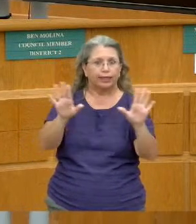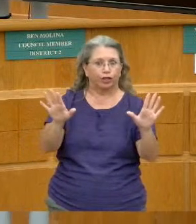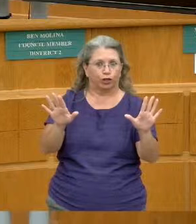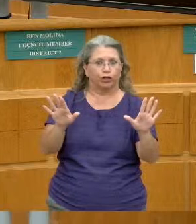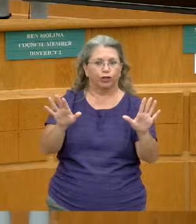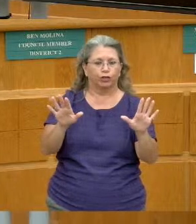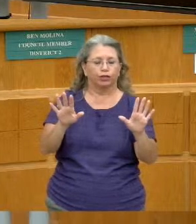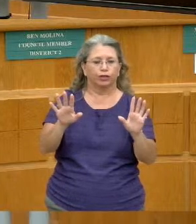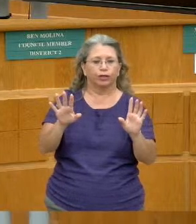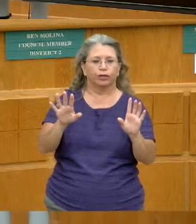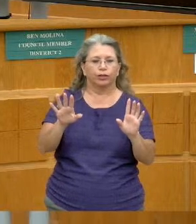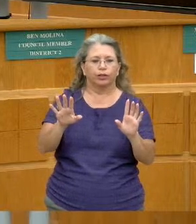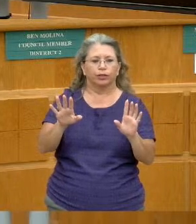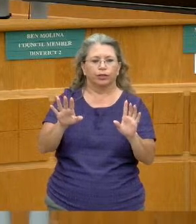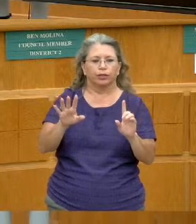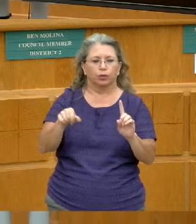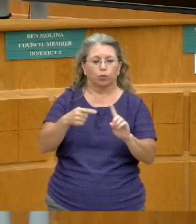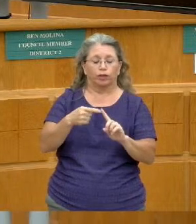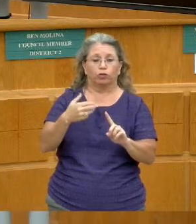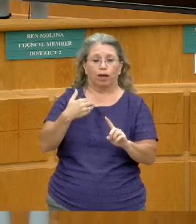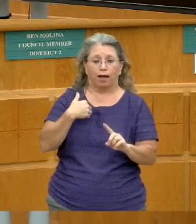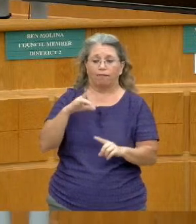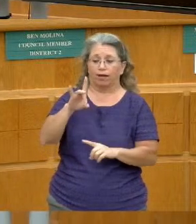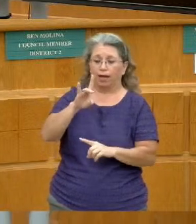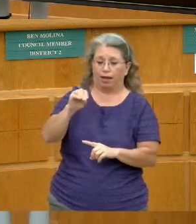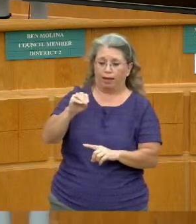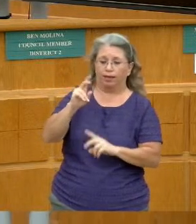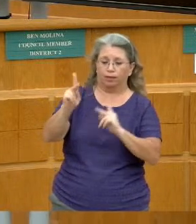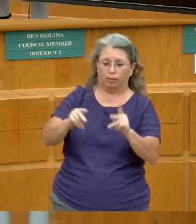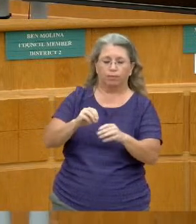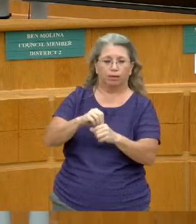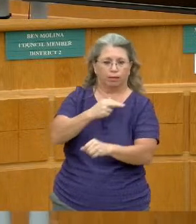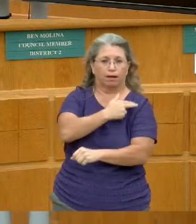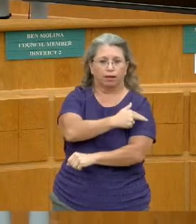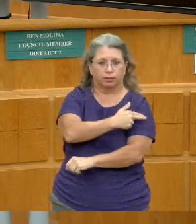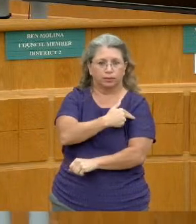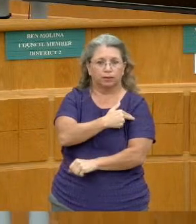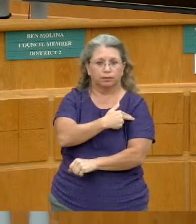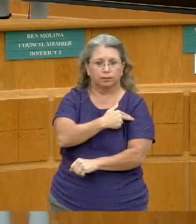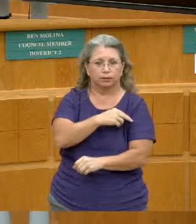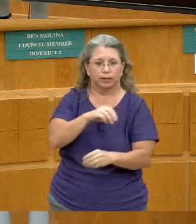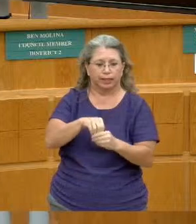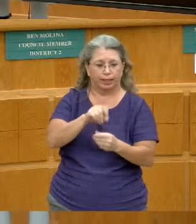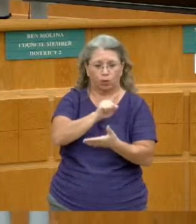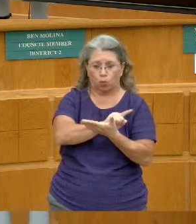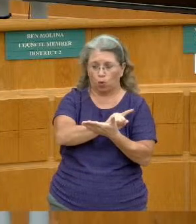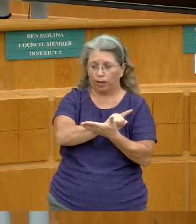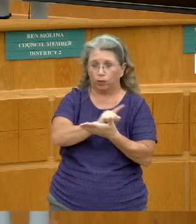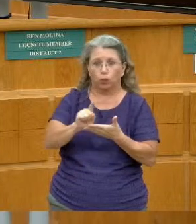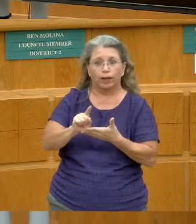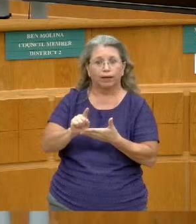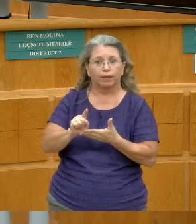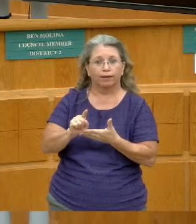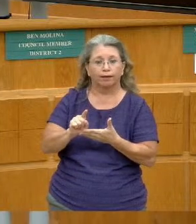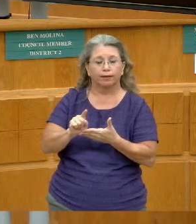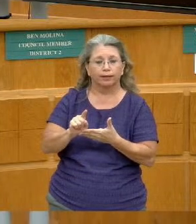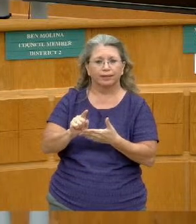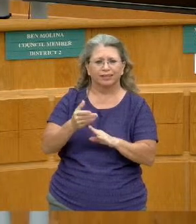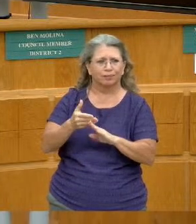when you have, 80 people in the hospital in a week's period of time, when we